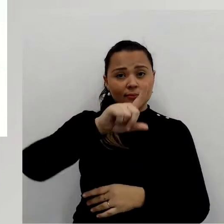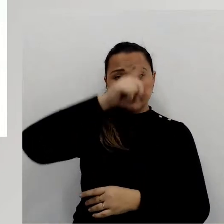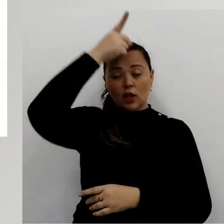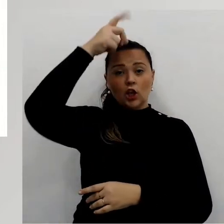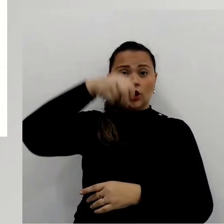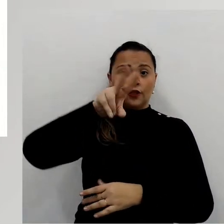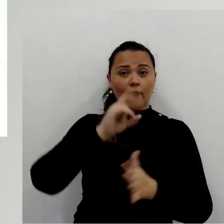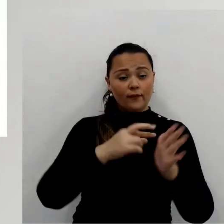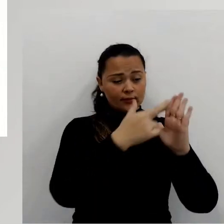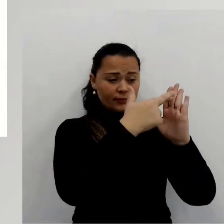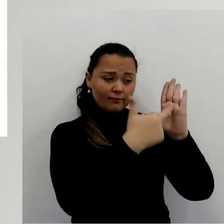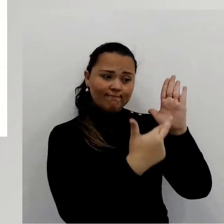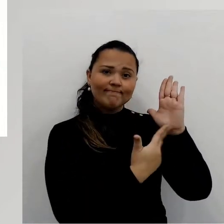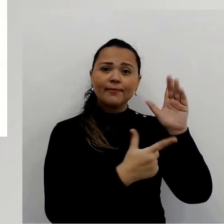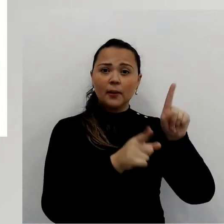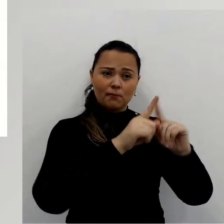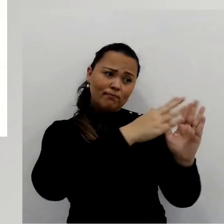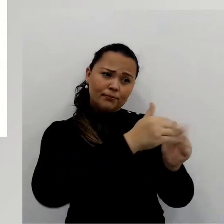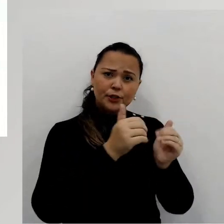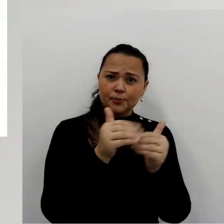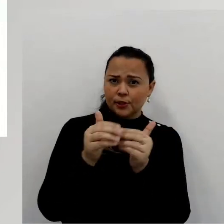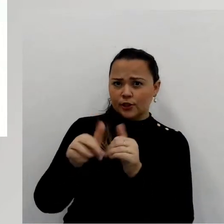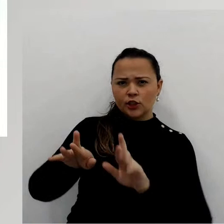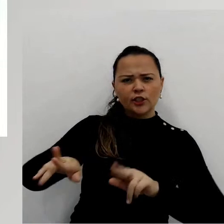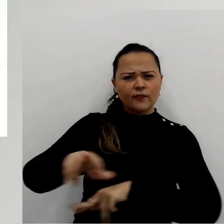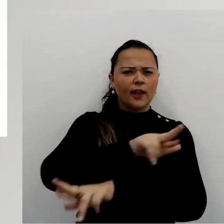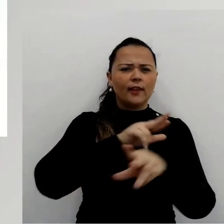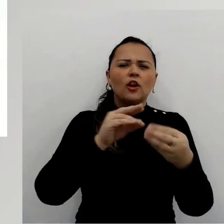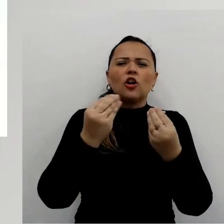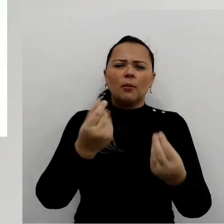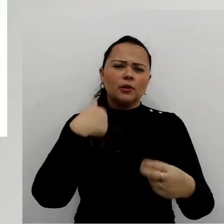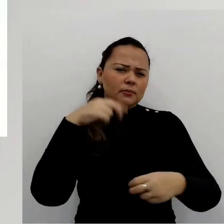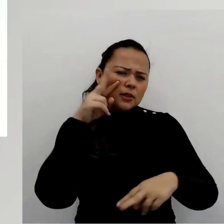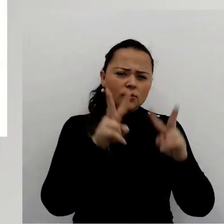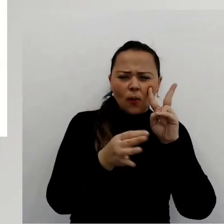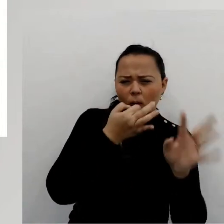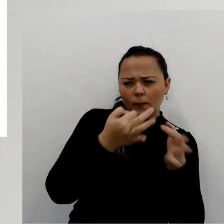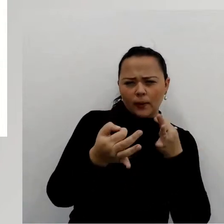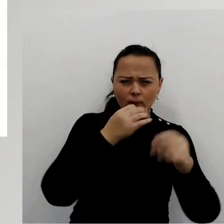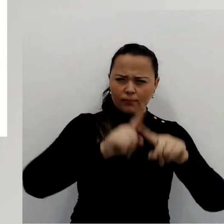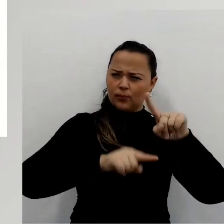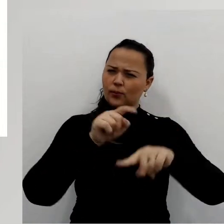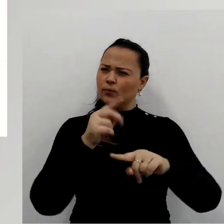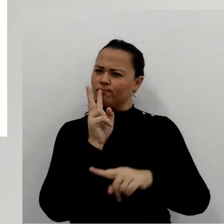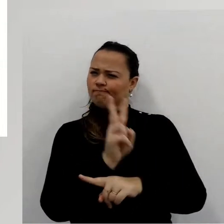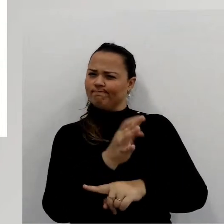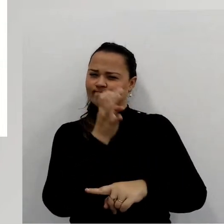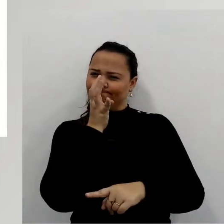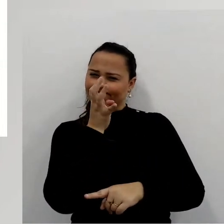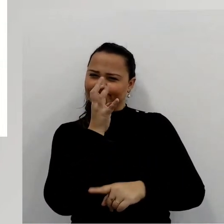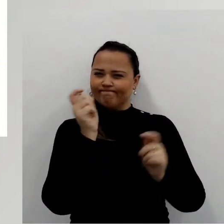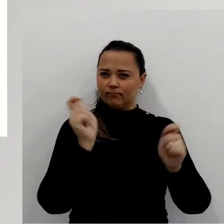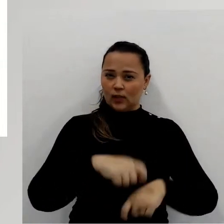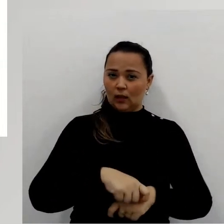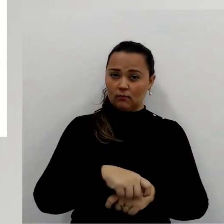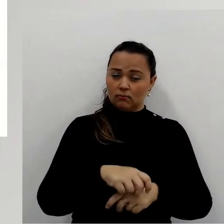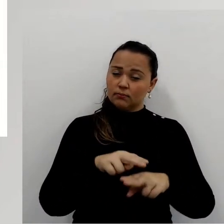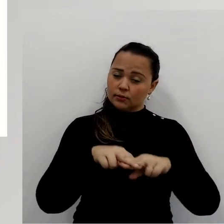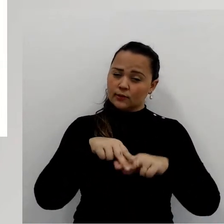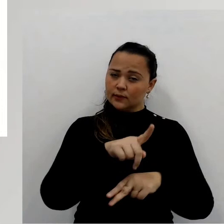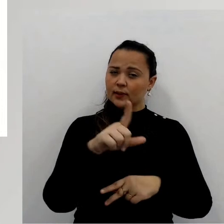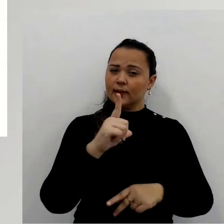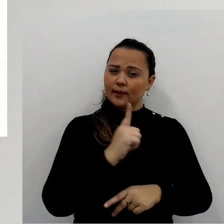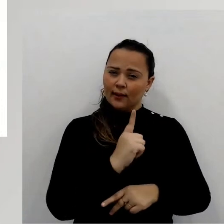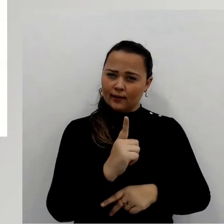way people look at these things. So you've got new ways to buy. You've got new ways to deal